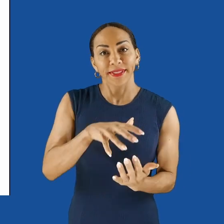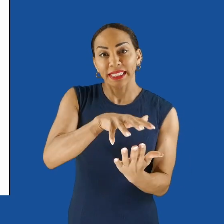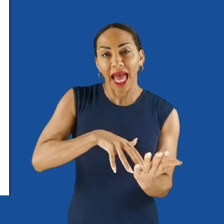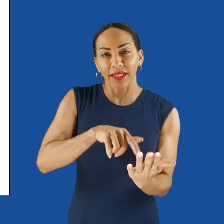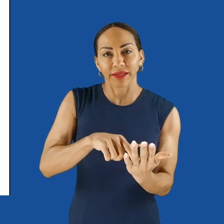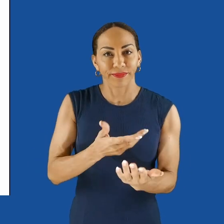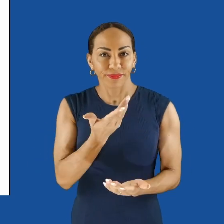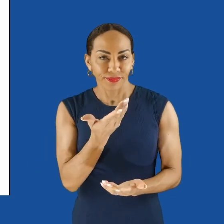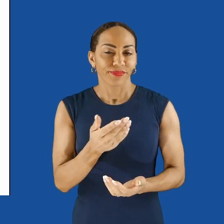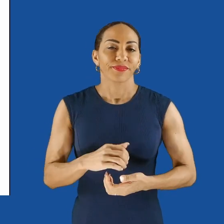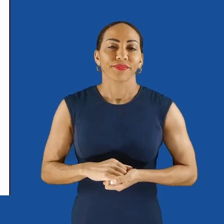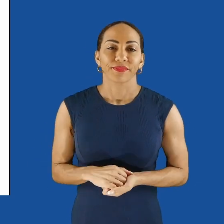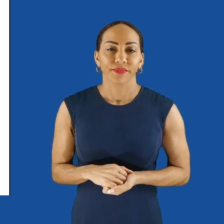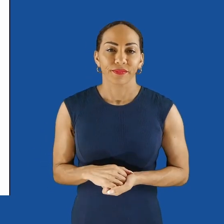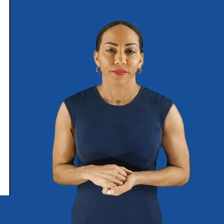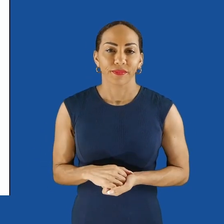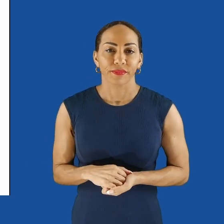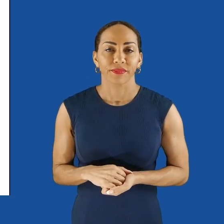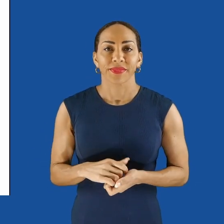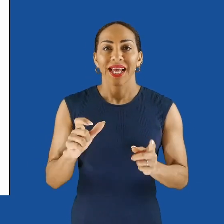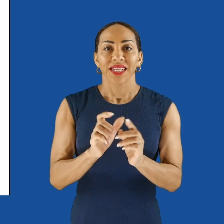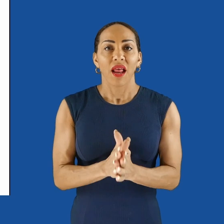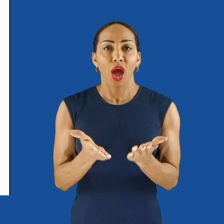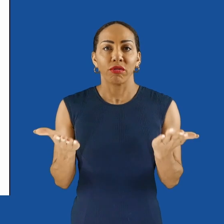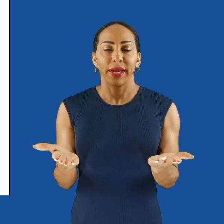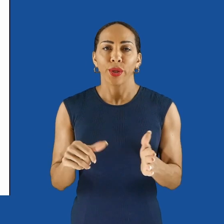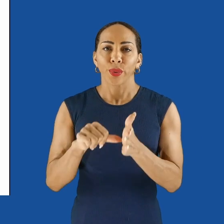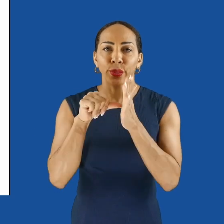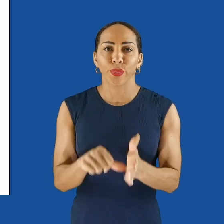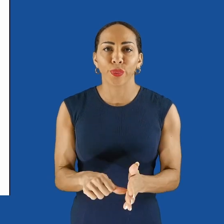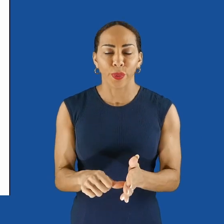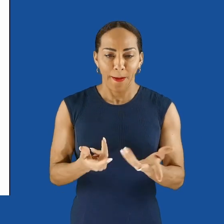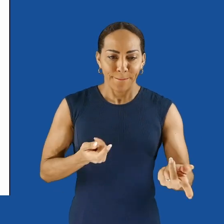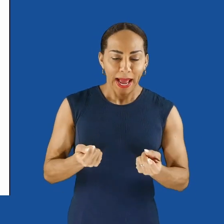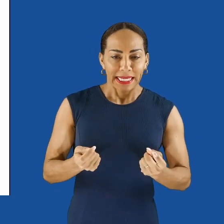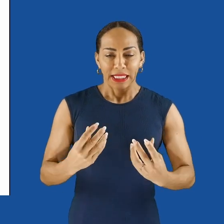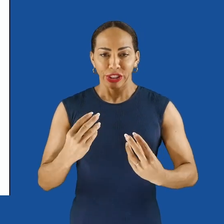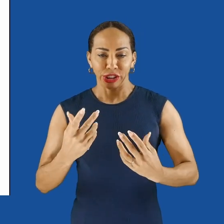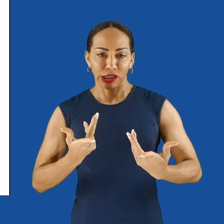I find it really difficult to manage my diary